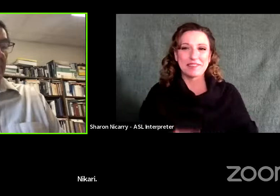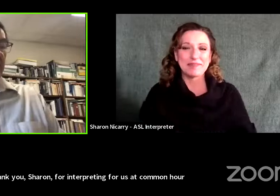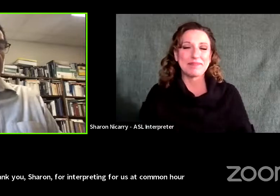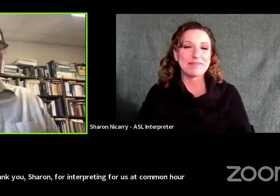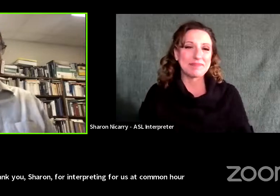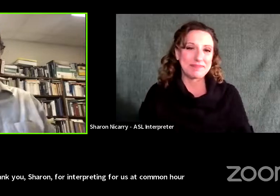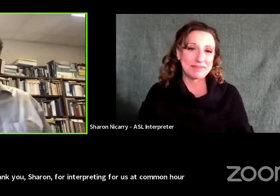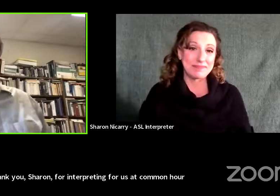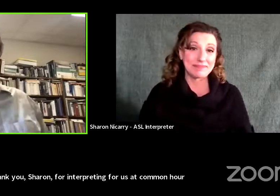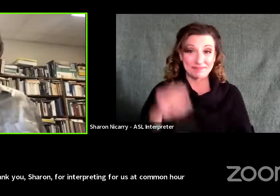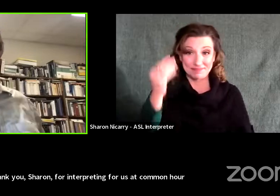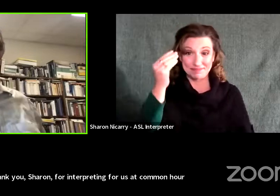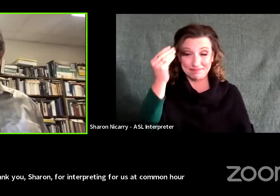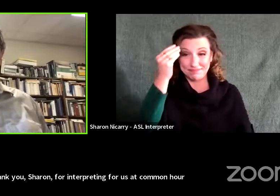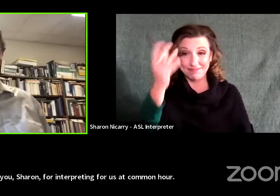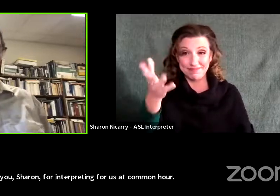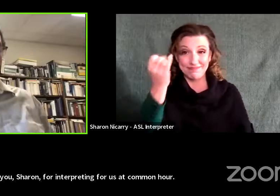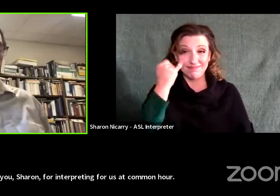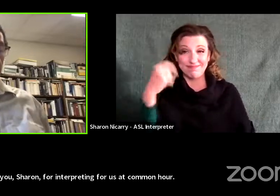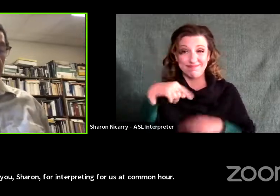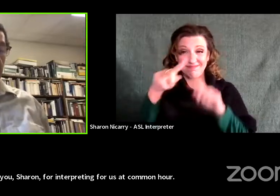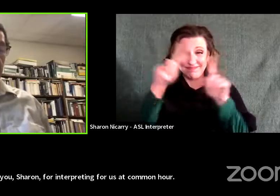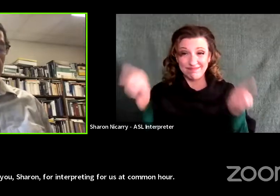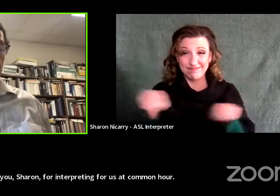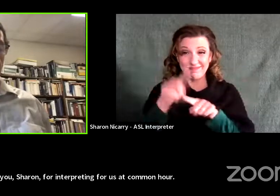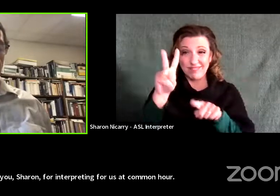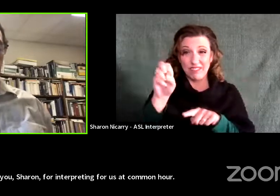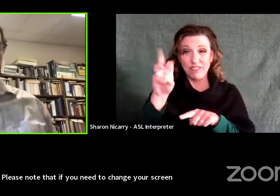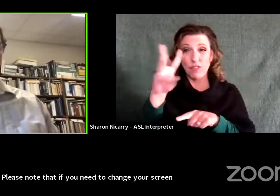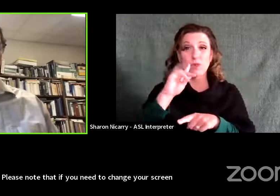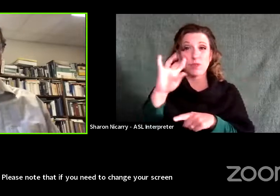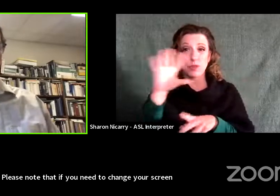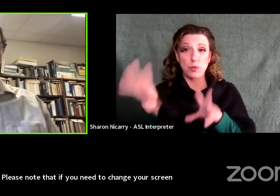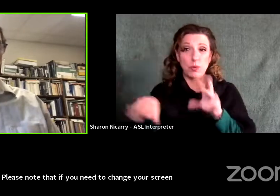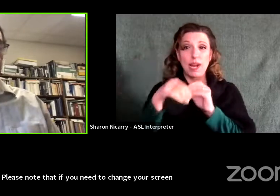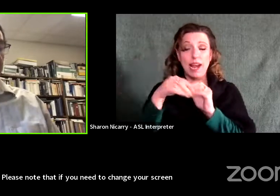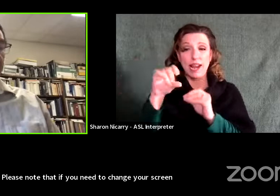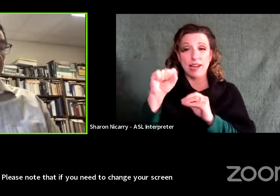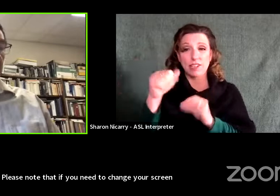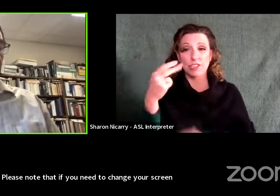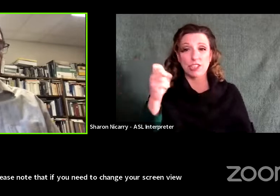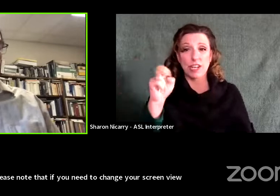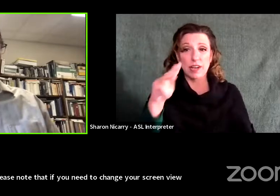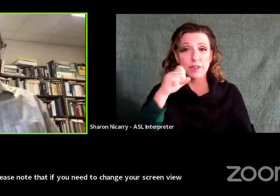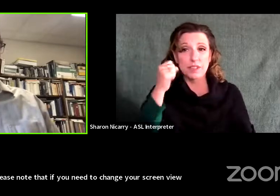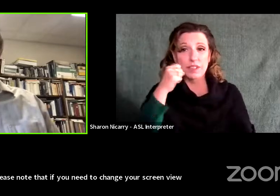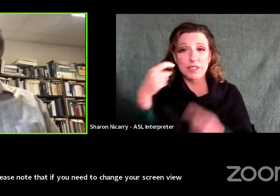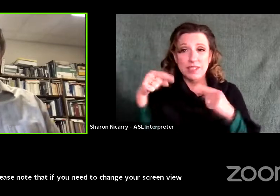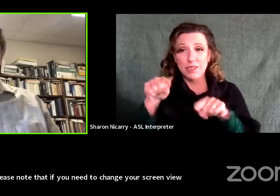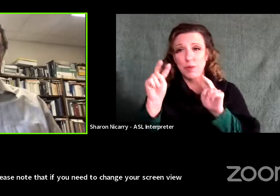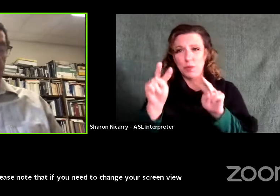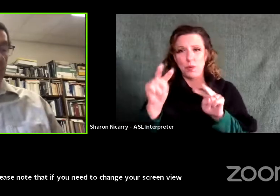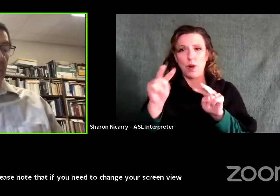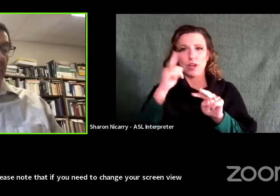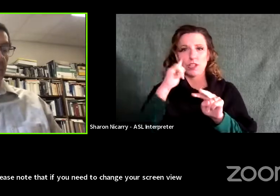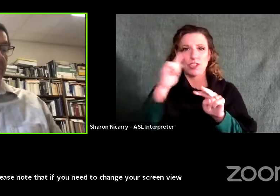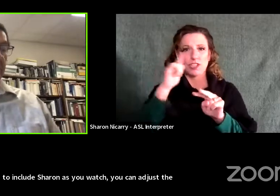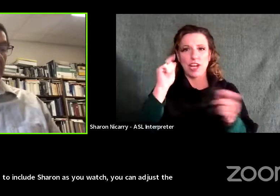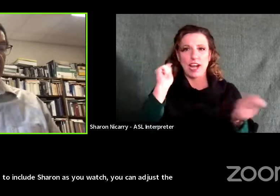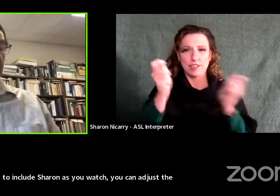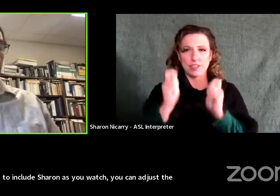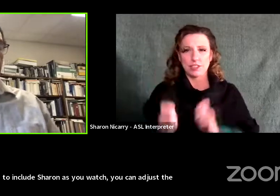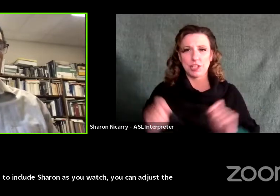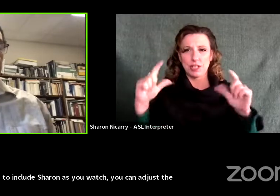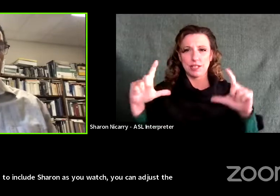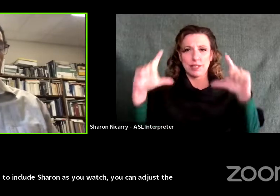Please note that if you need to change your screen view to include Sharon as you watch, you can adjust the screen display mode